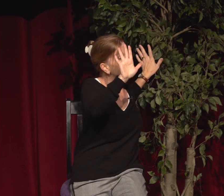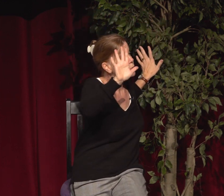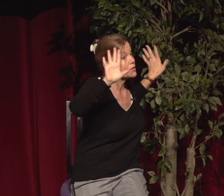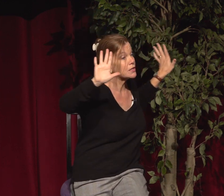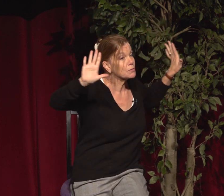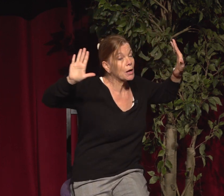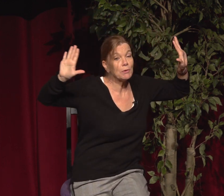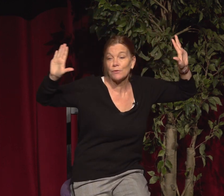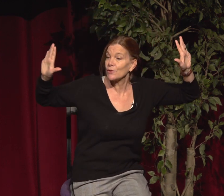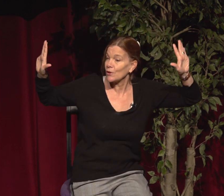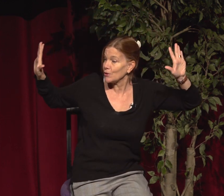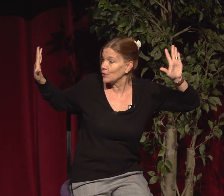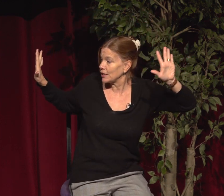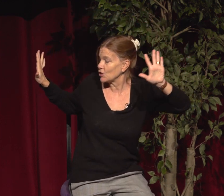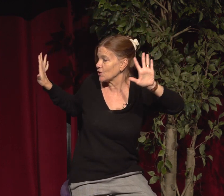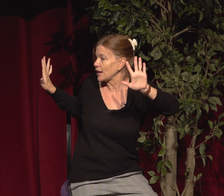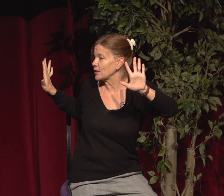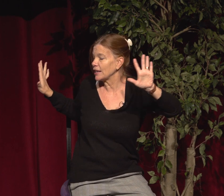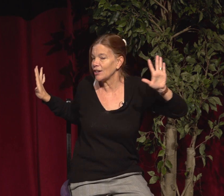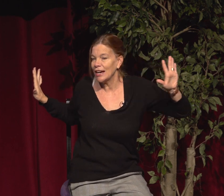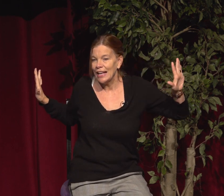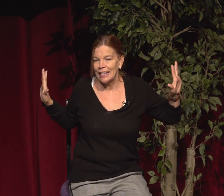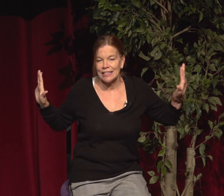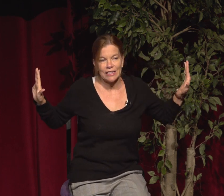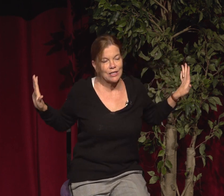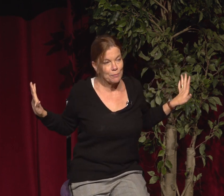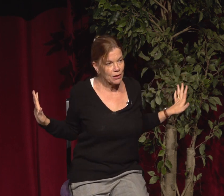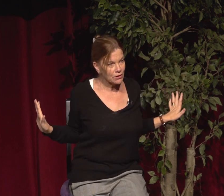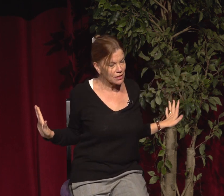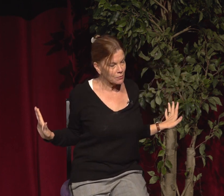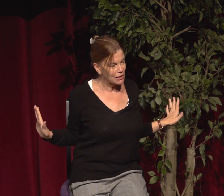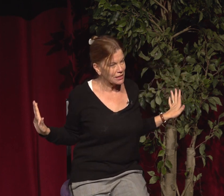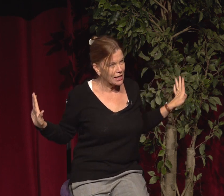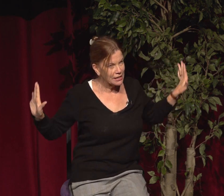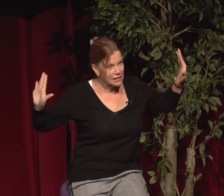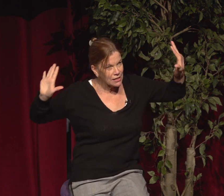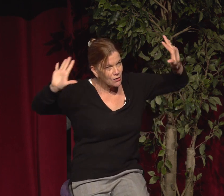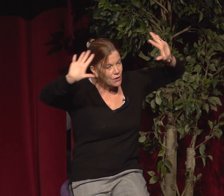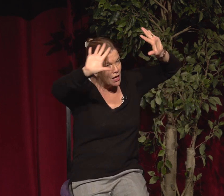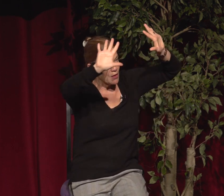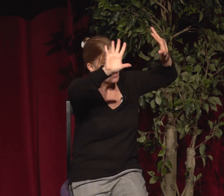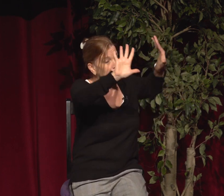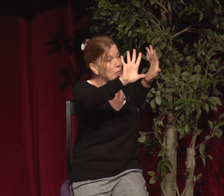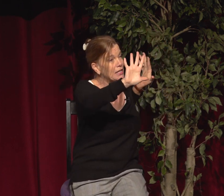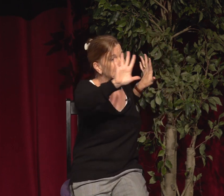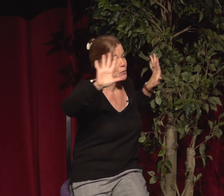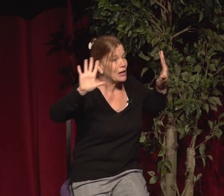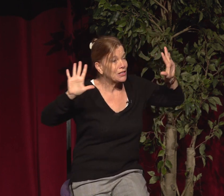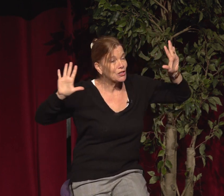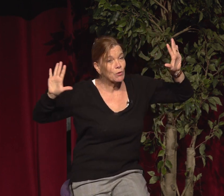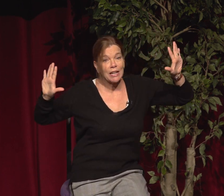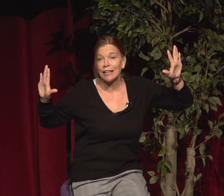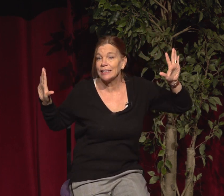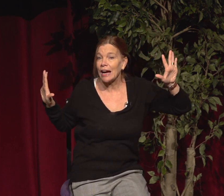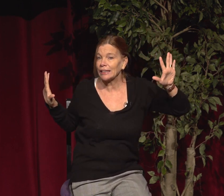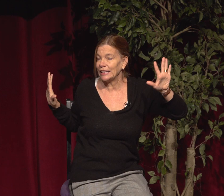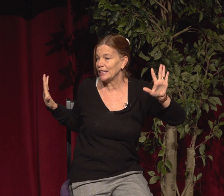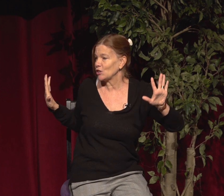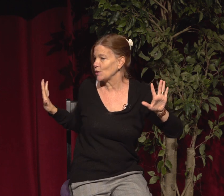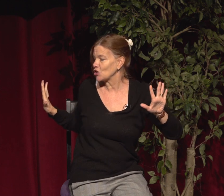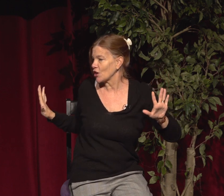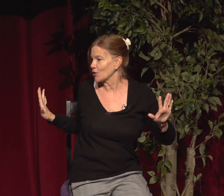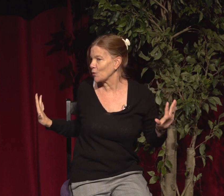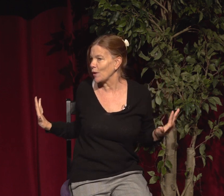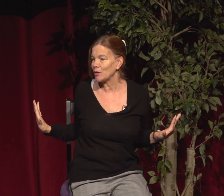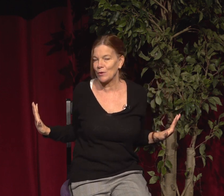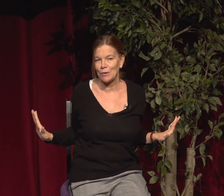us. And the purpose of this bubble, for the, you teachers out there, is it's to build some sense of the space around us so we're not knocking